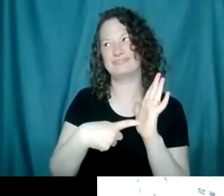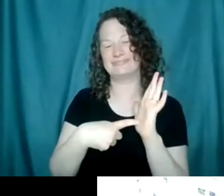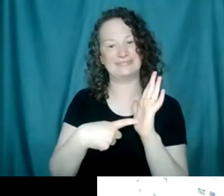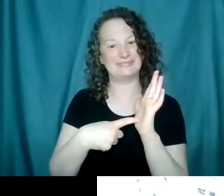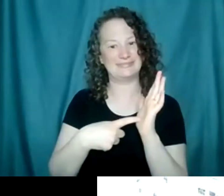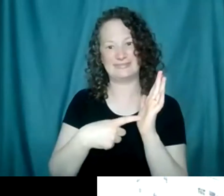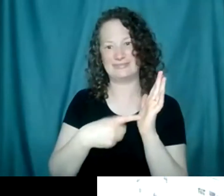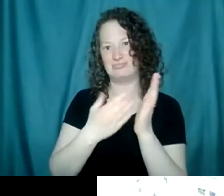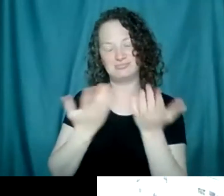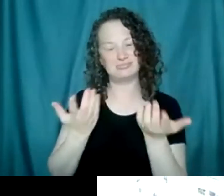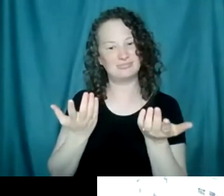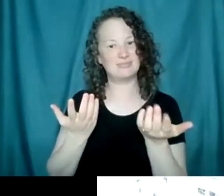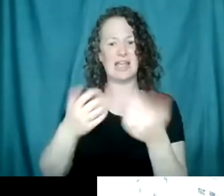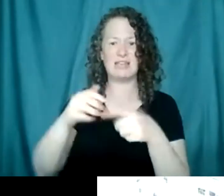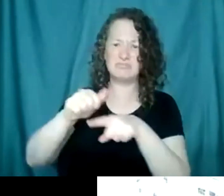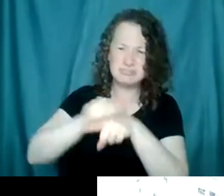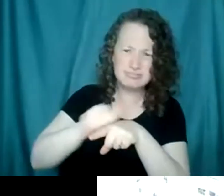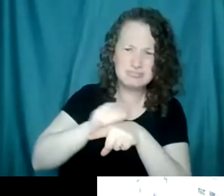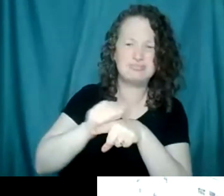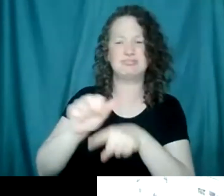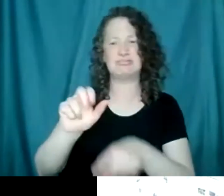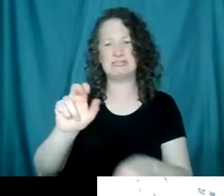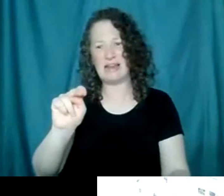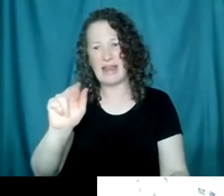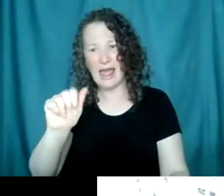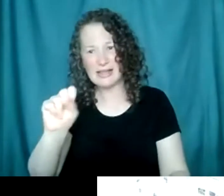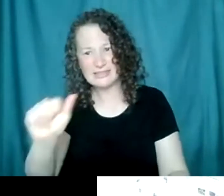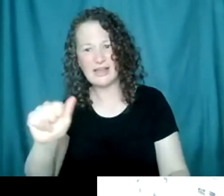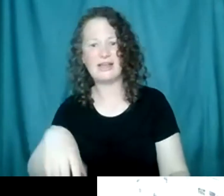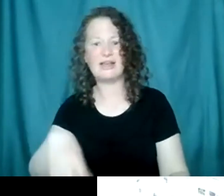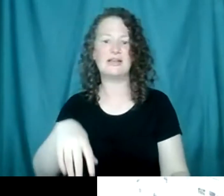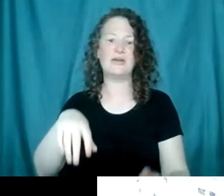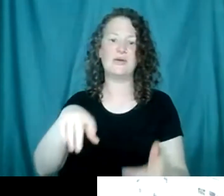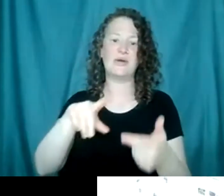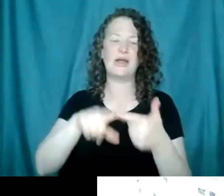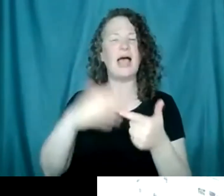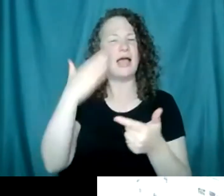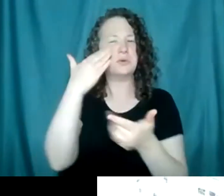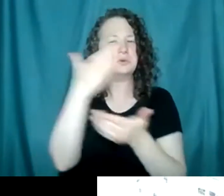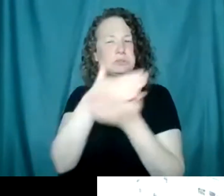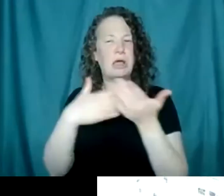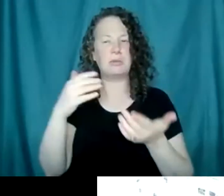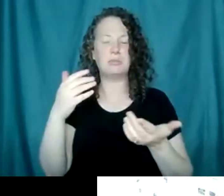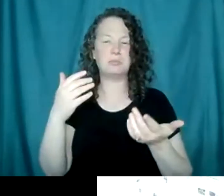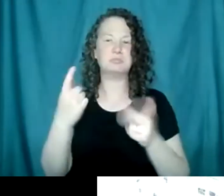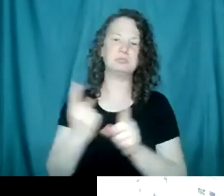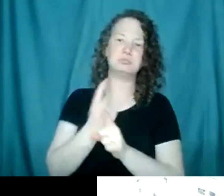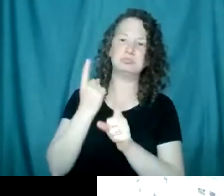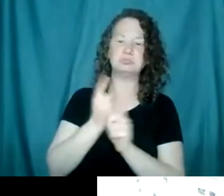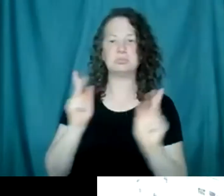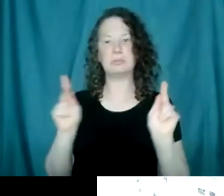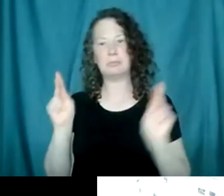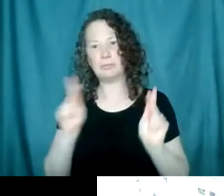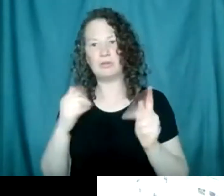going through like NASA, or I know there's some citizen organizations and other